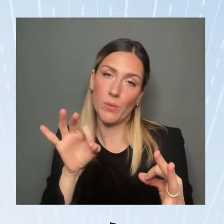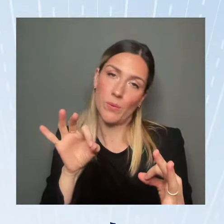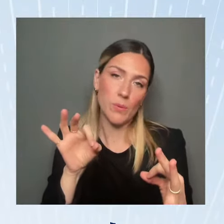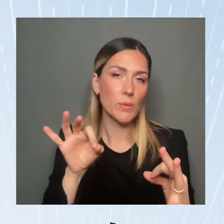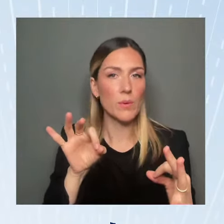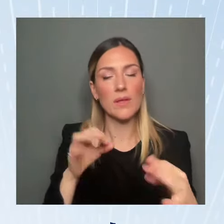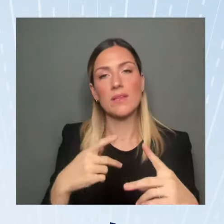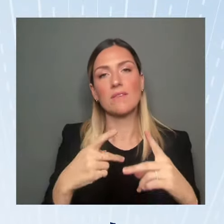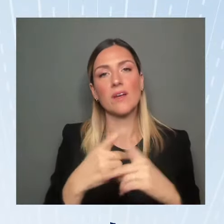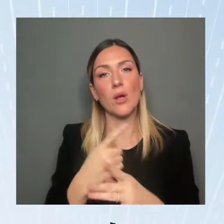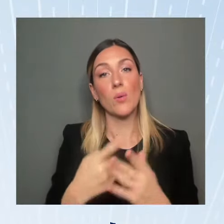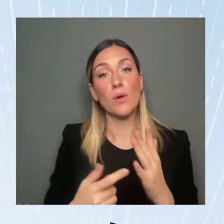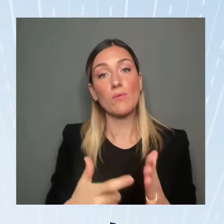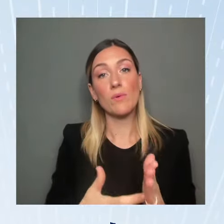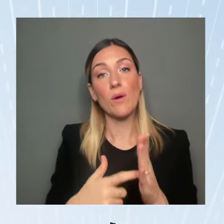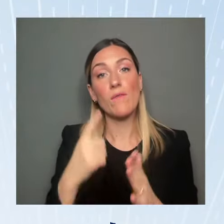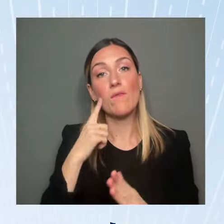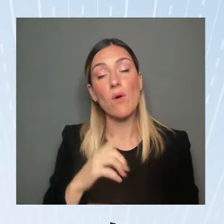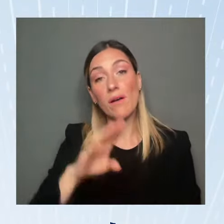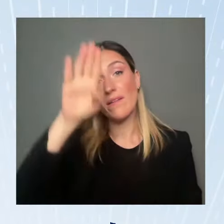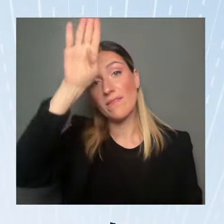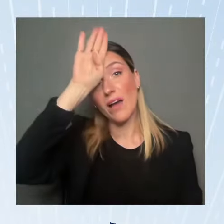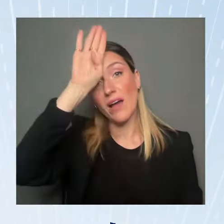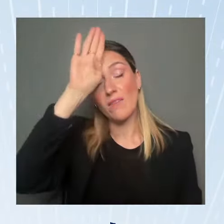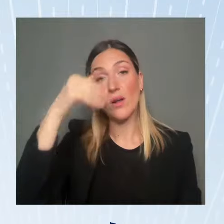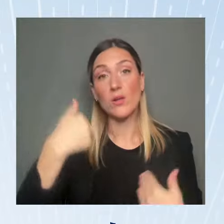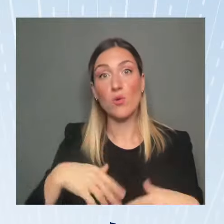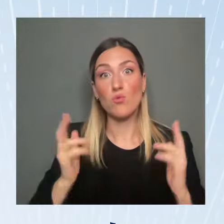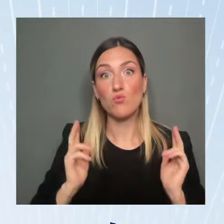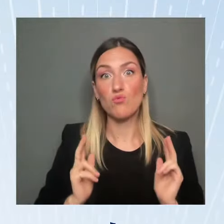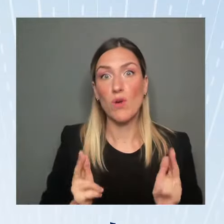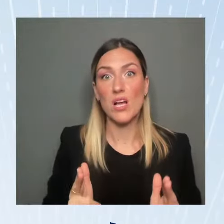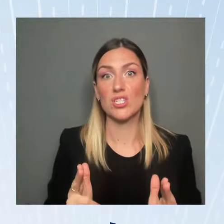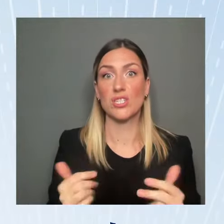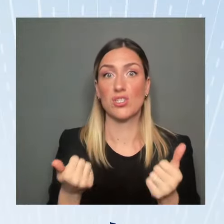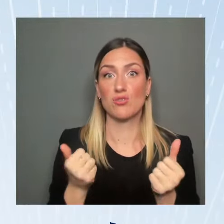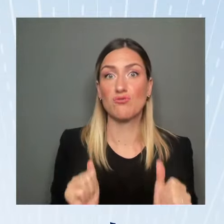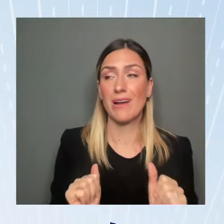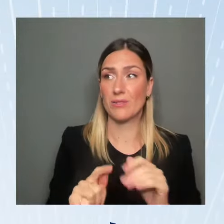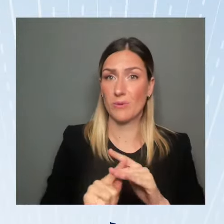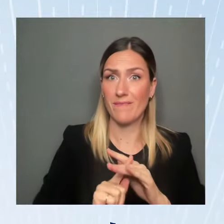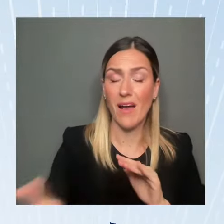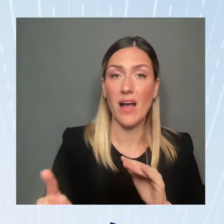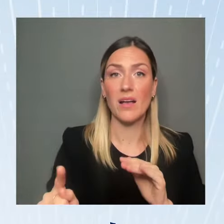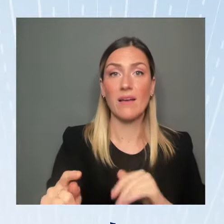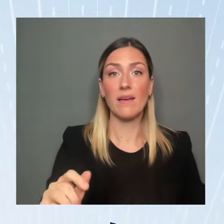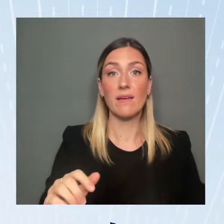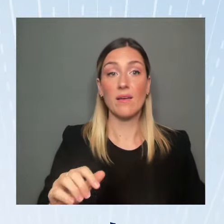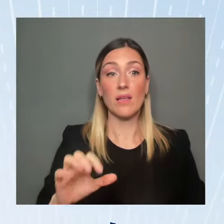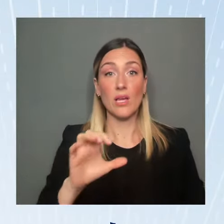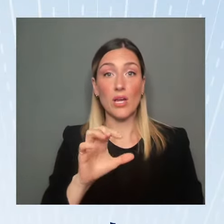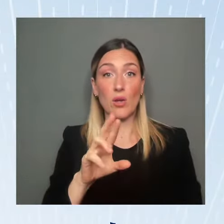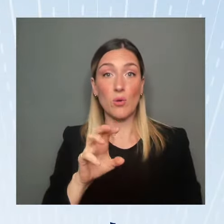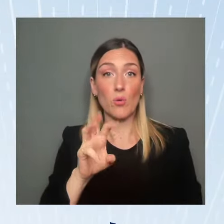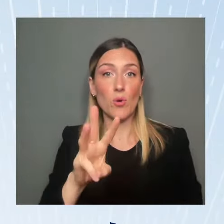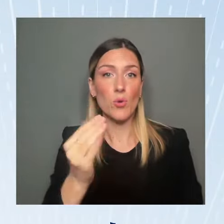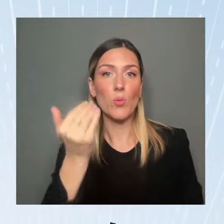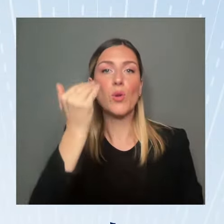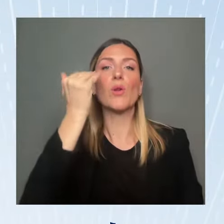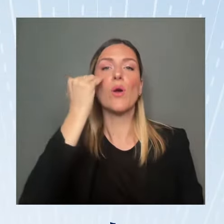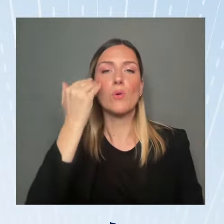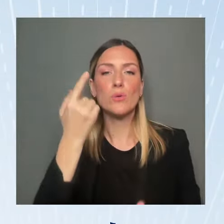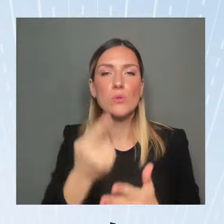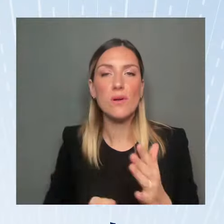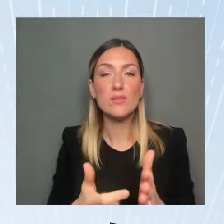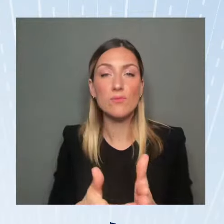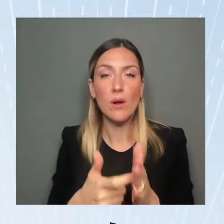it takes so that those firefighters that are rushing towards that aircraft that needs to be evacuated, so that the cabin crew knows what it's going to take. And those